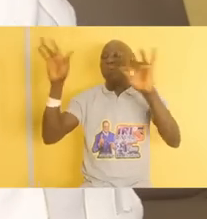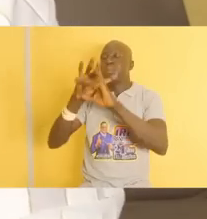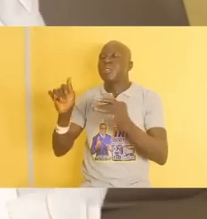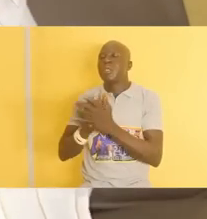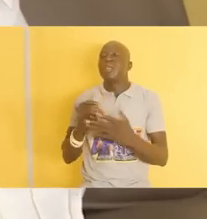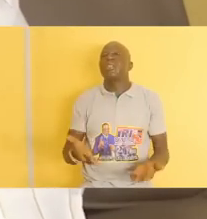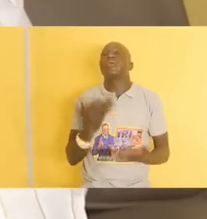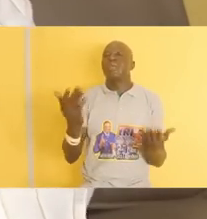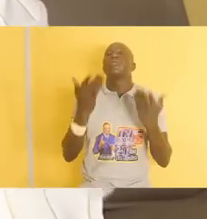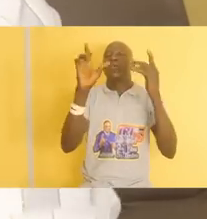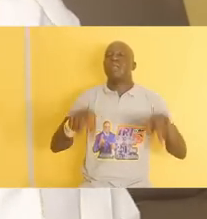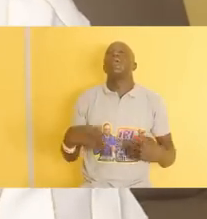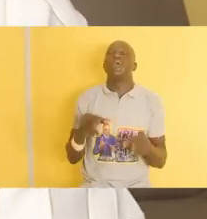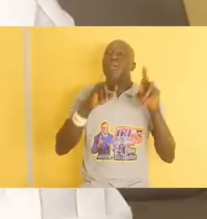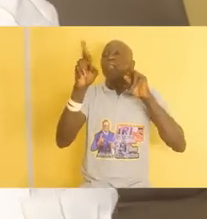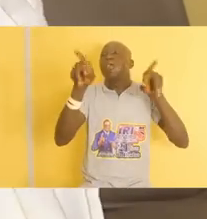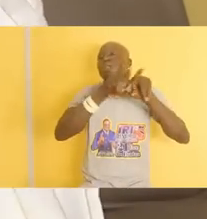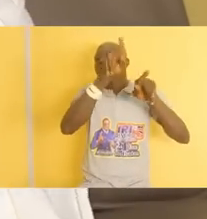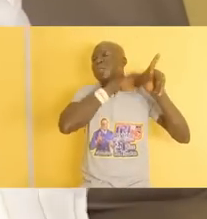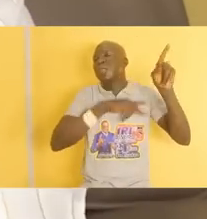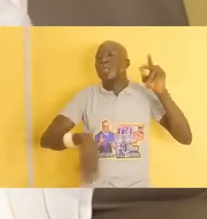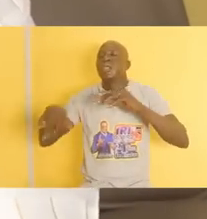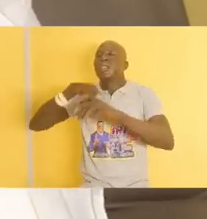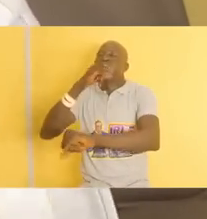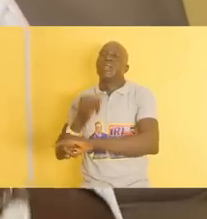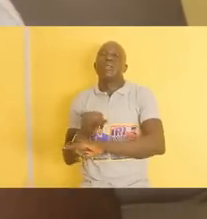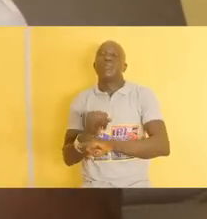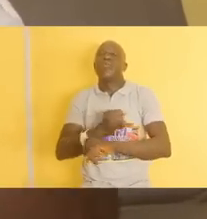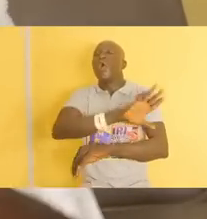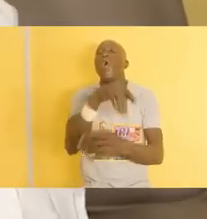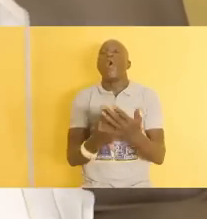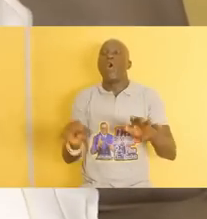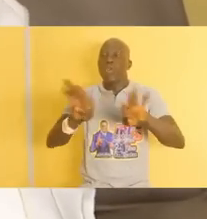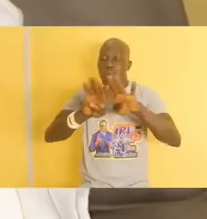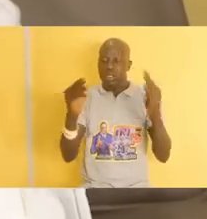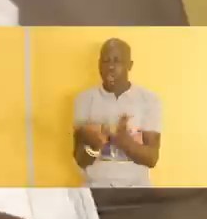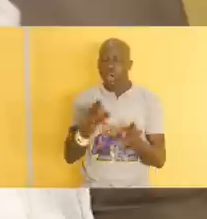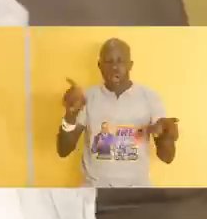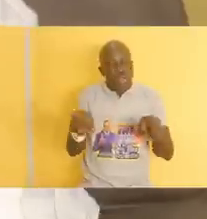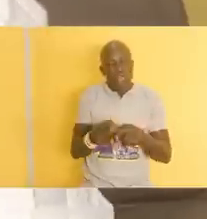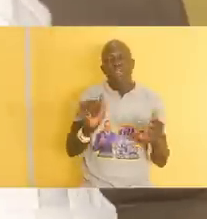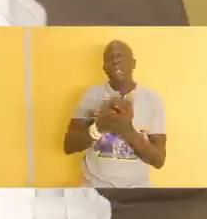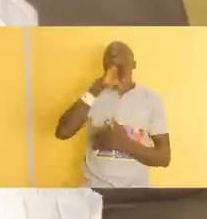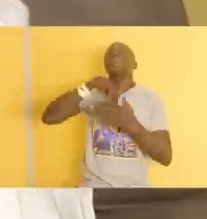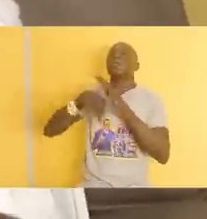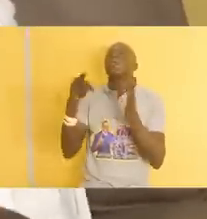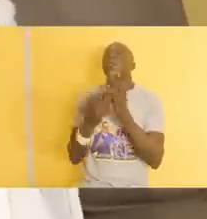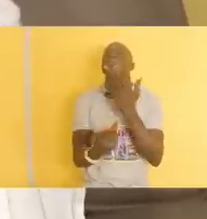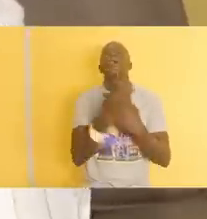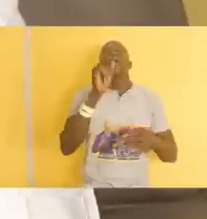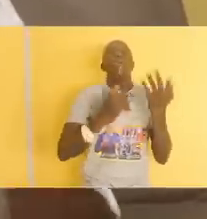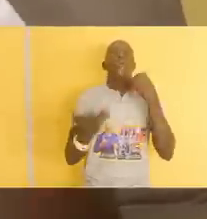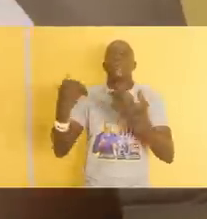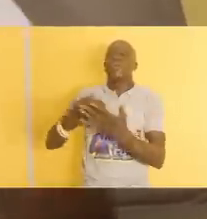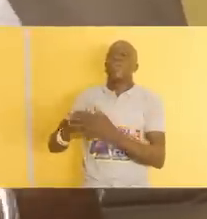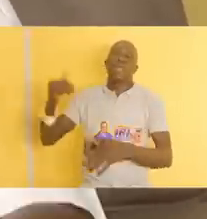ngo. Wa de se bi oba. Amen. Ni ruba na. Bo branches wa baka na. The program wa. To bambo ni headquarters. Especially